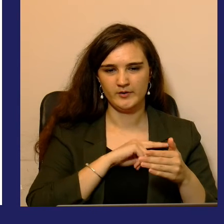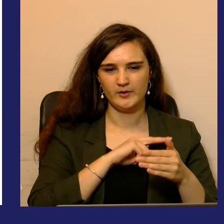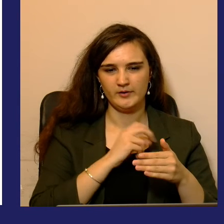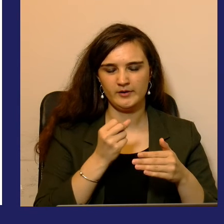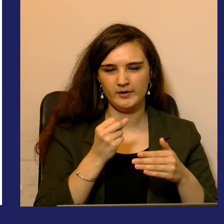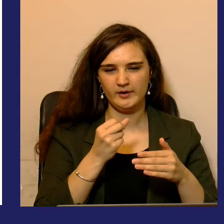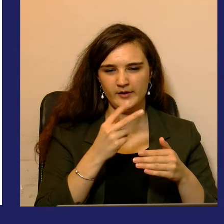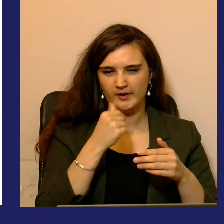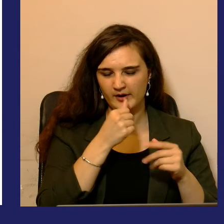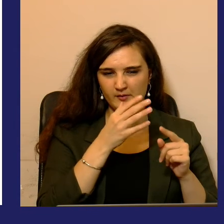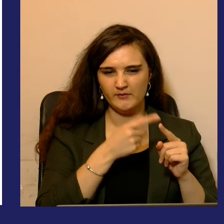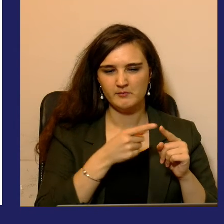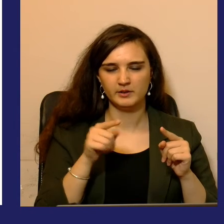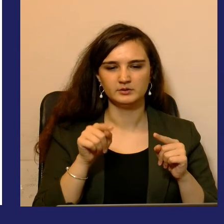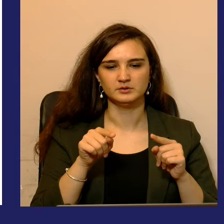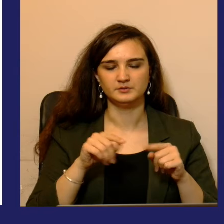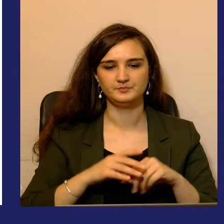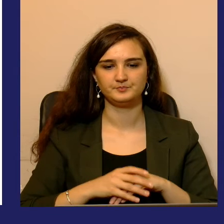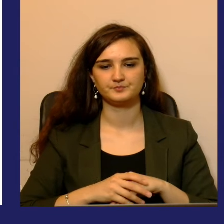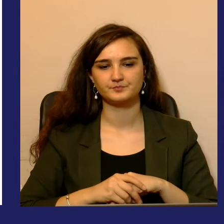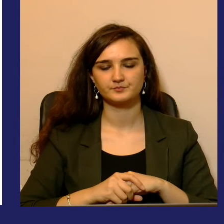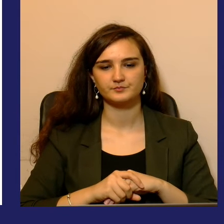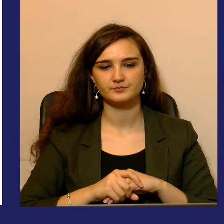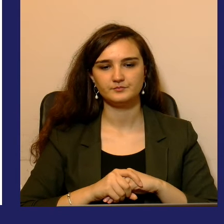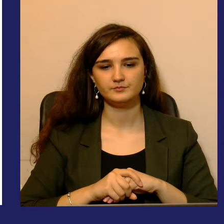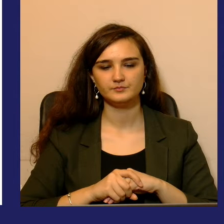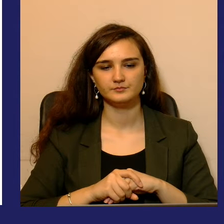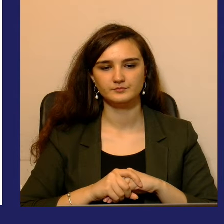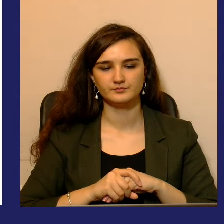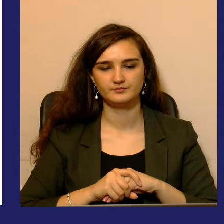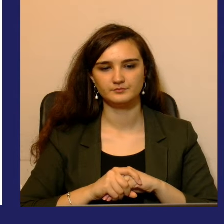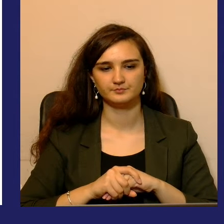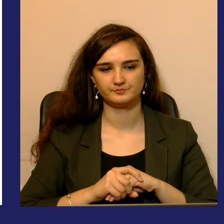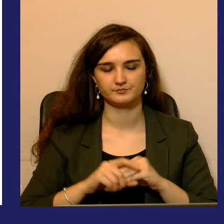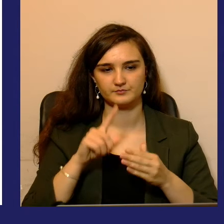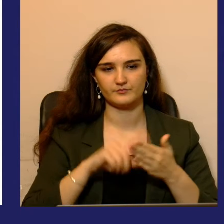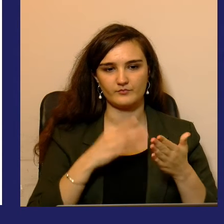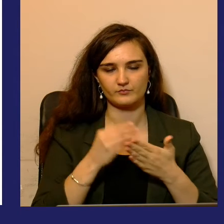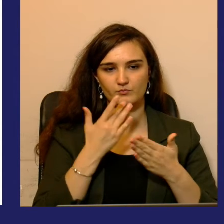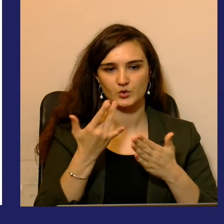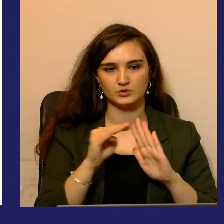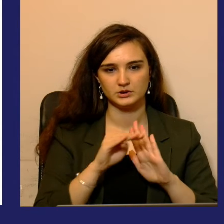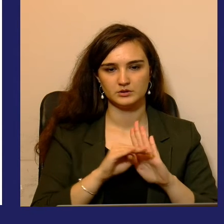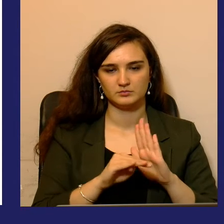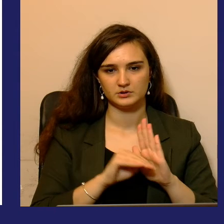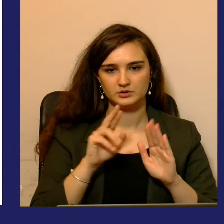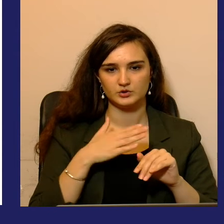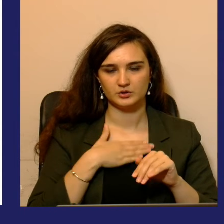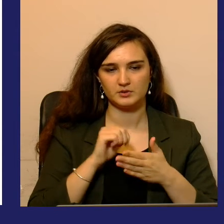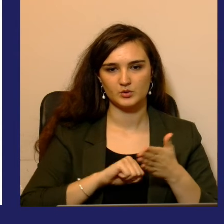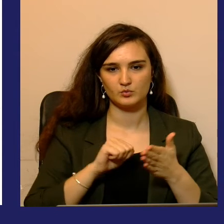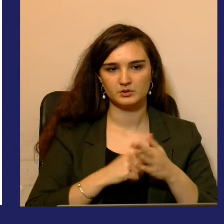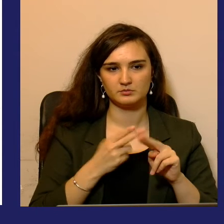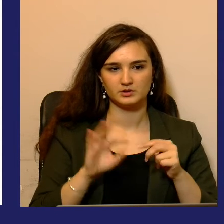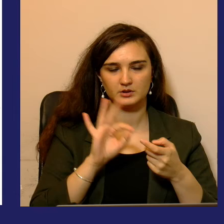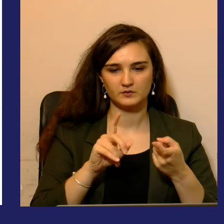an enormous amount of confidence in its political system. And what I argue is